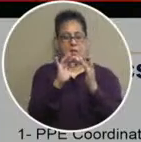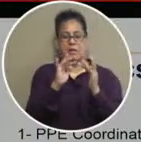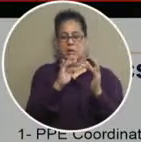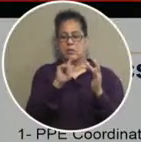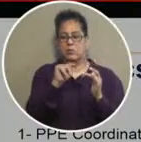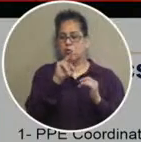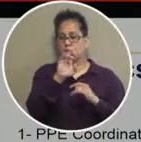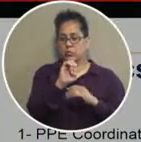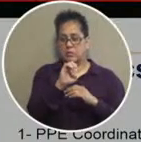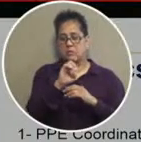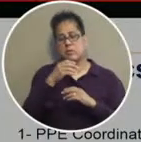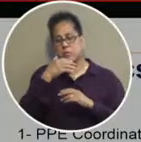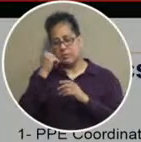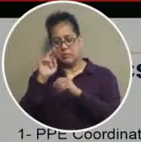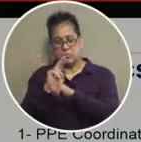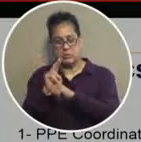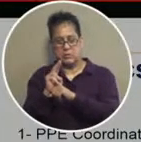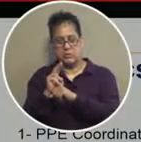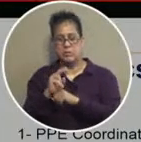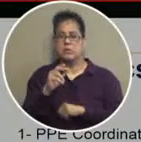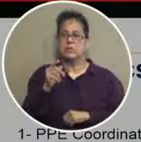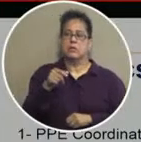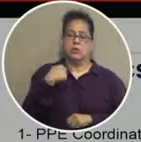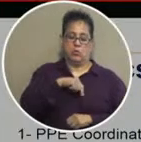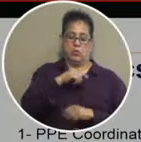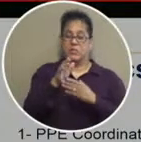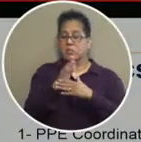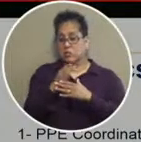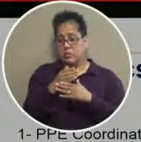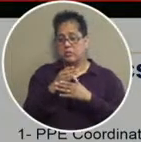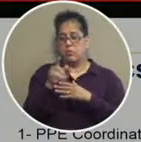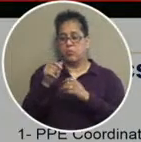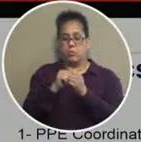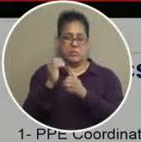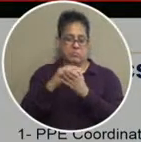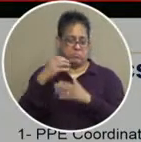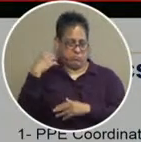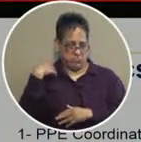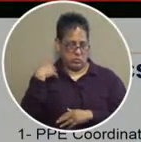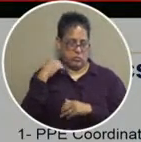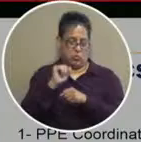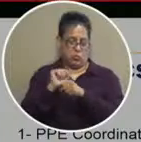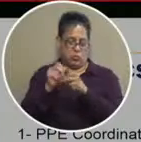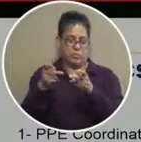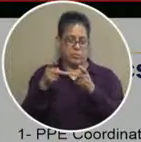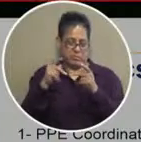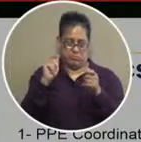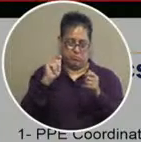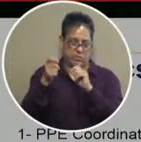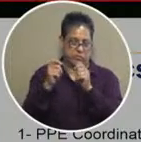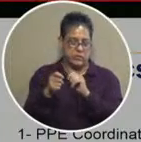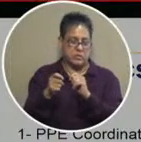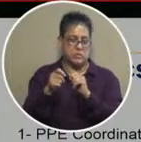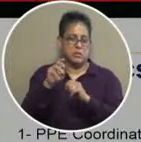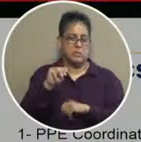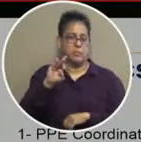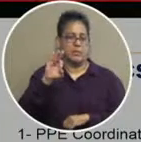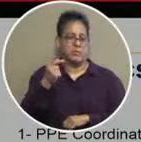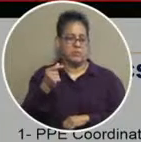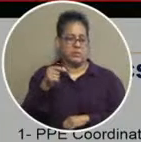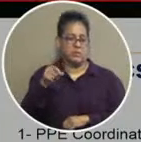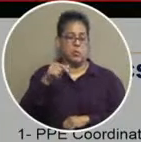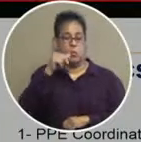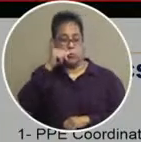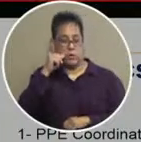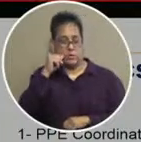best practices. We are sharing best practices for employers and industries for workplace modification for the manufacturing industry